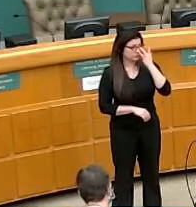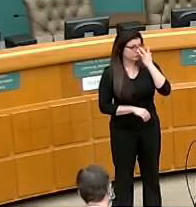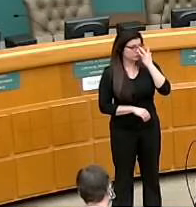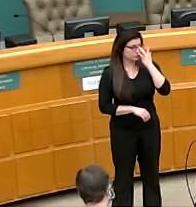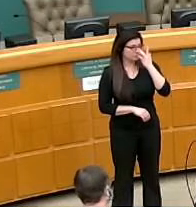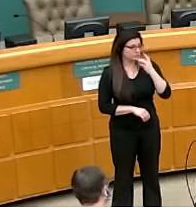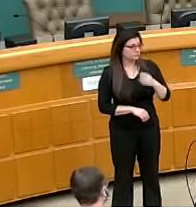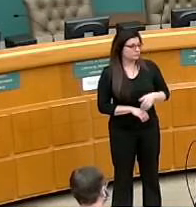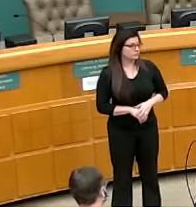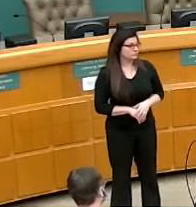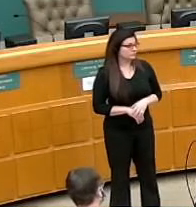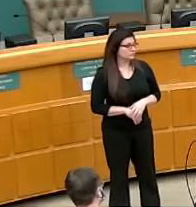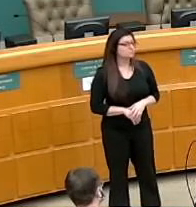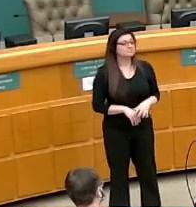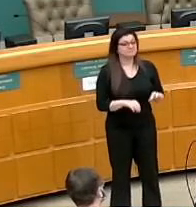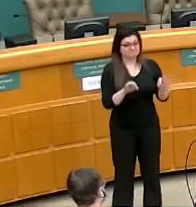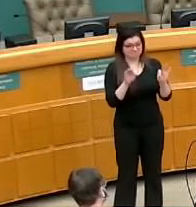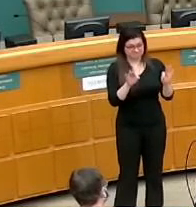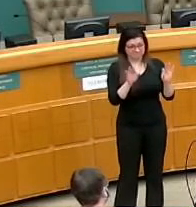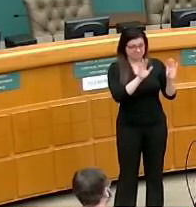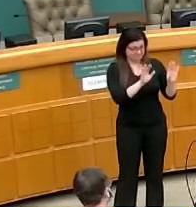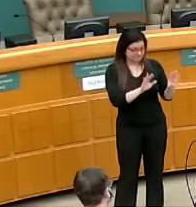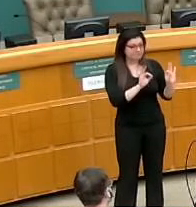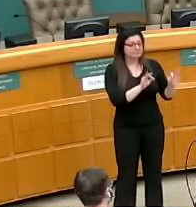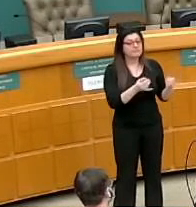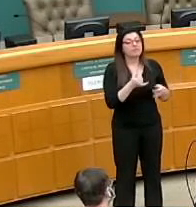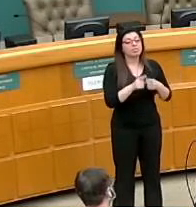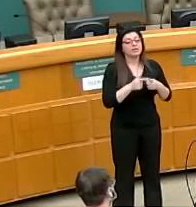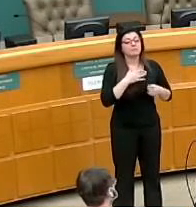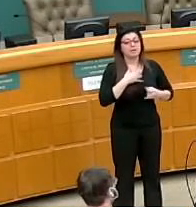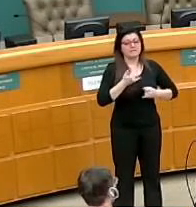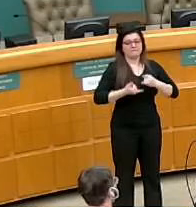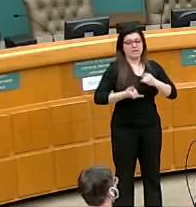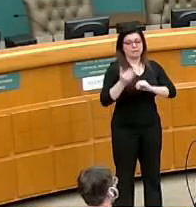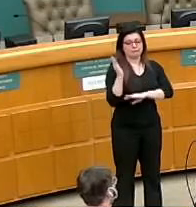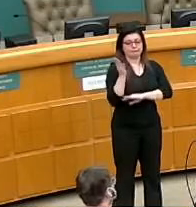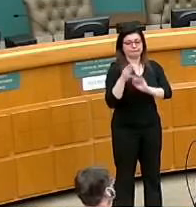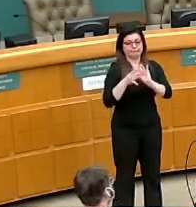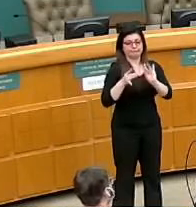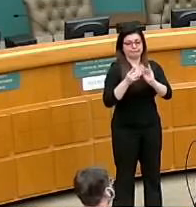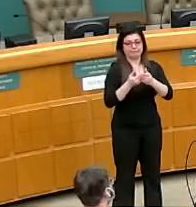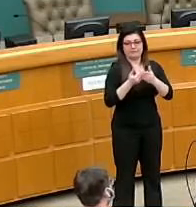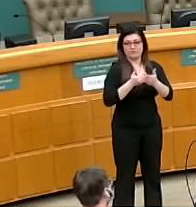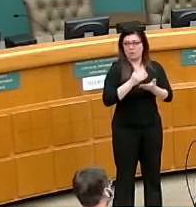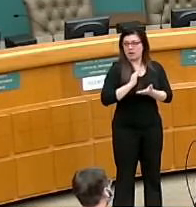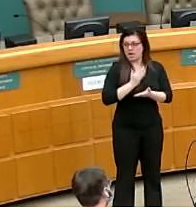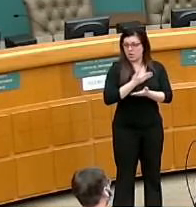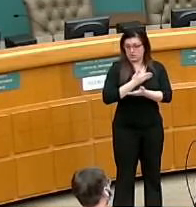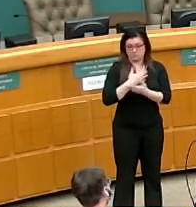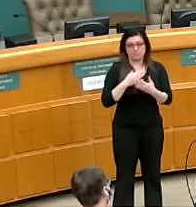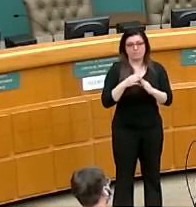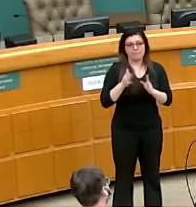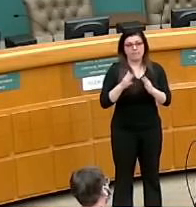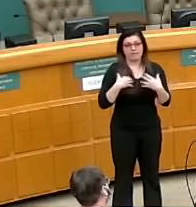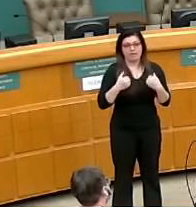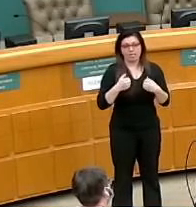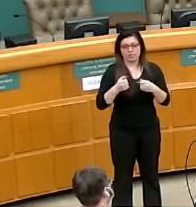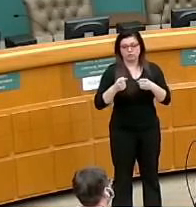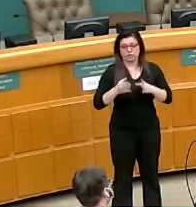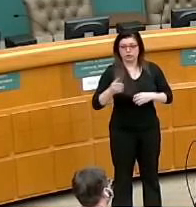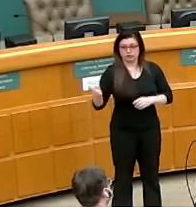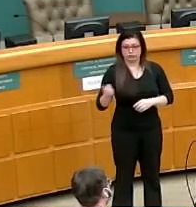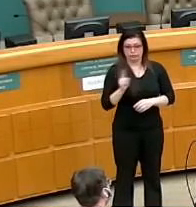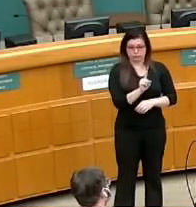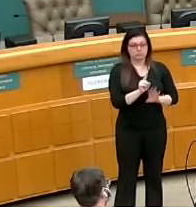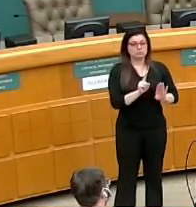www.liftfund.com. Okay, great. And then my final part before Annette, our Public Health Director, comes up is just an update on